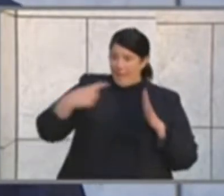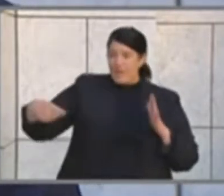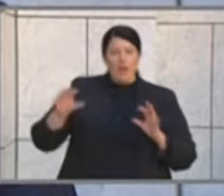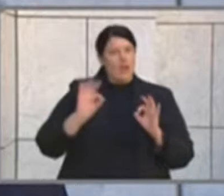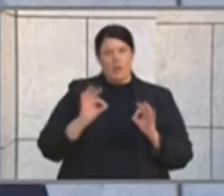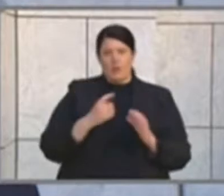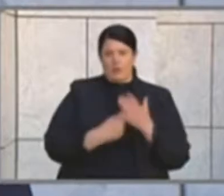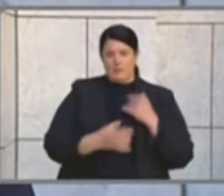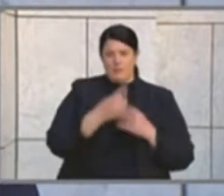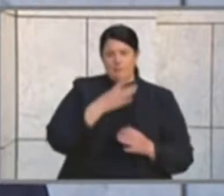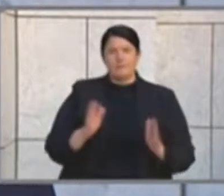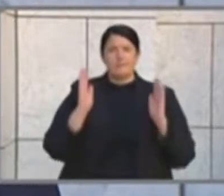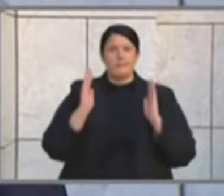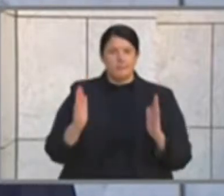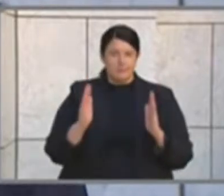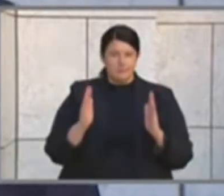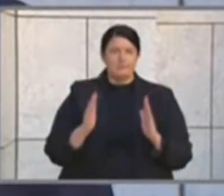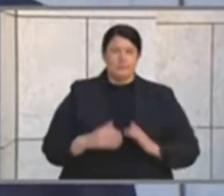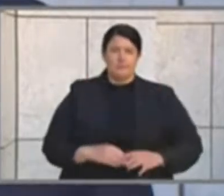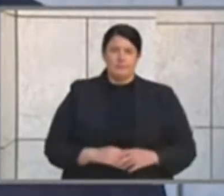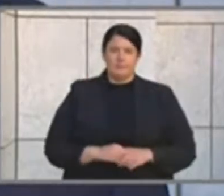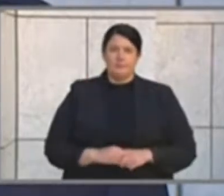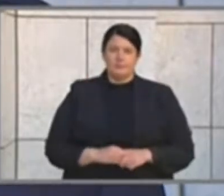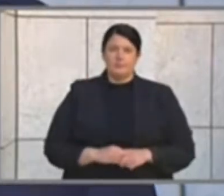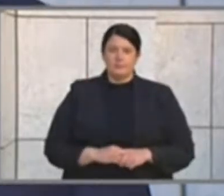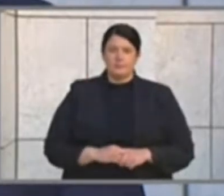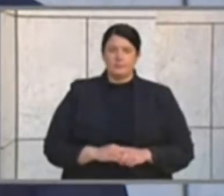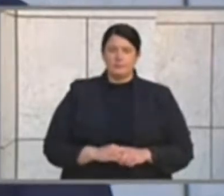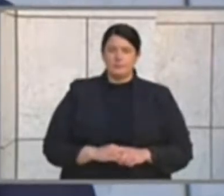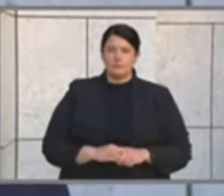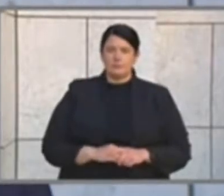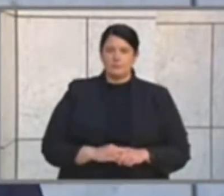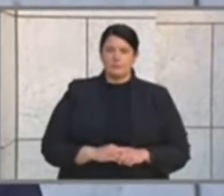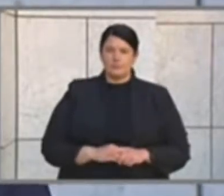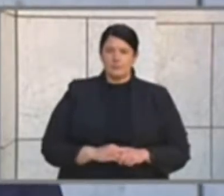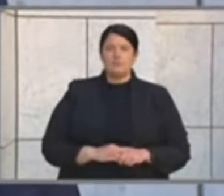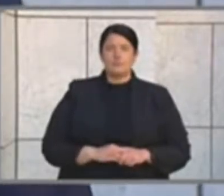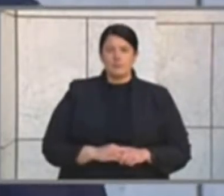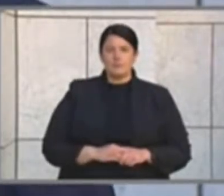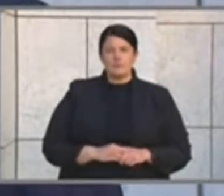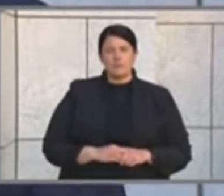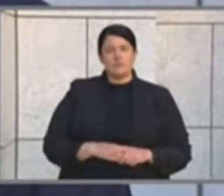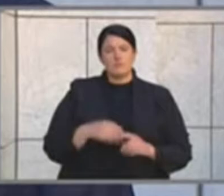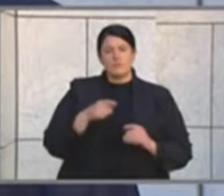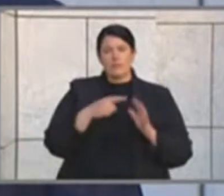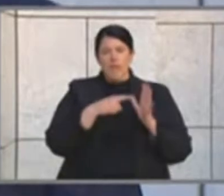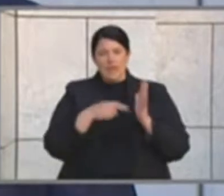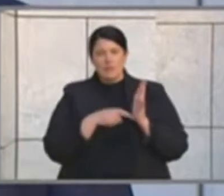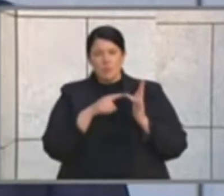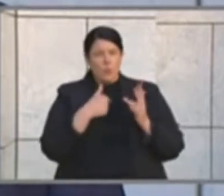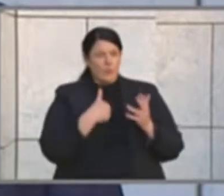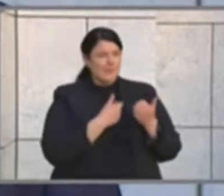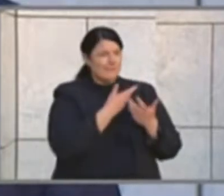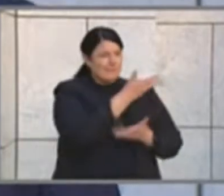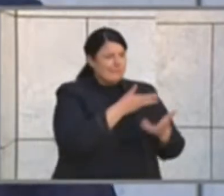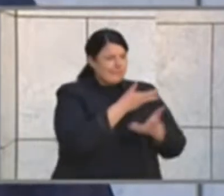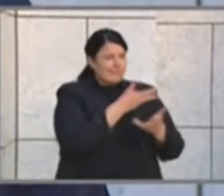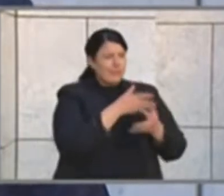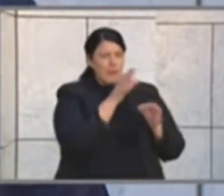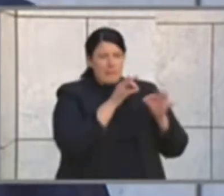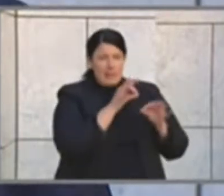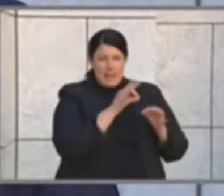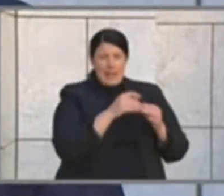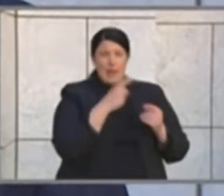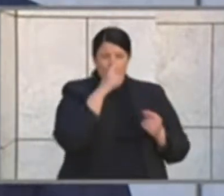they relied and drew on existing payment mechanisms, and in this case through the Australian Taxation Office, and that